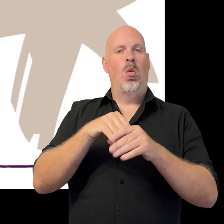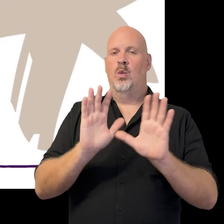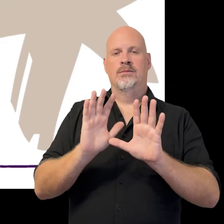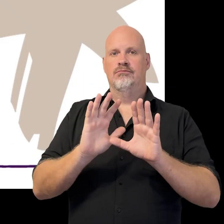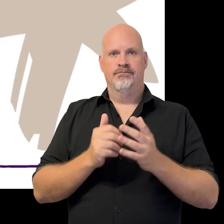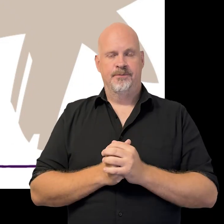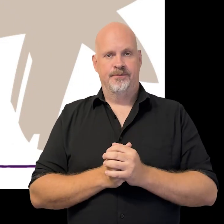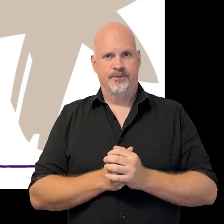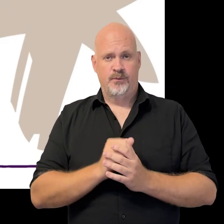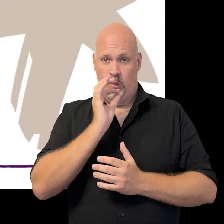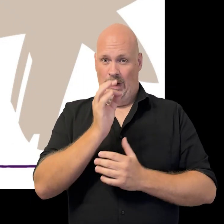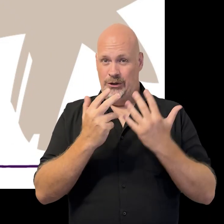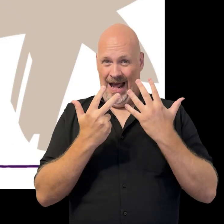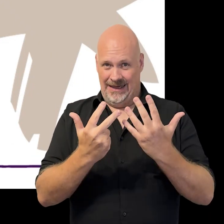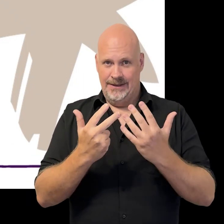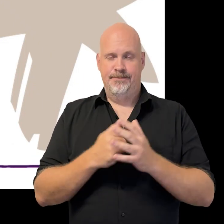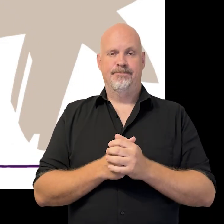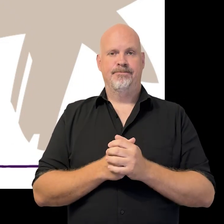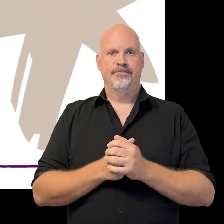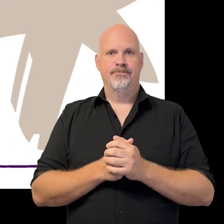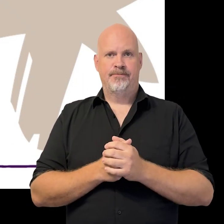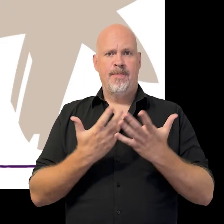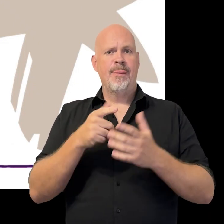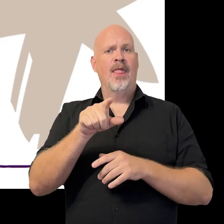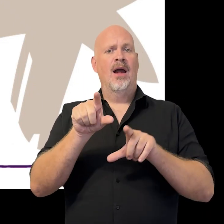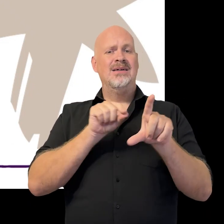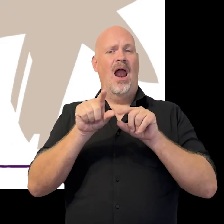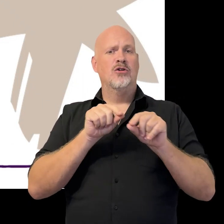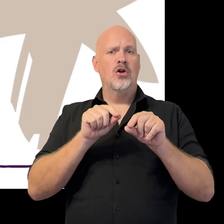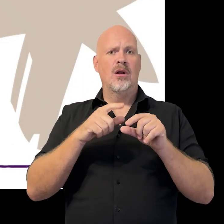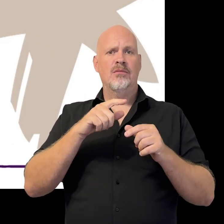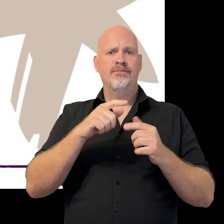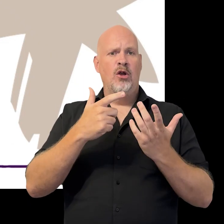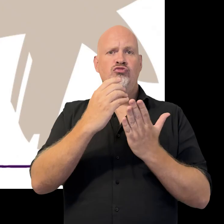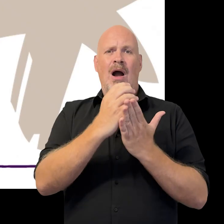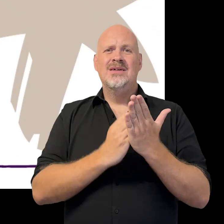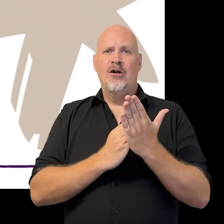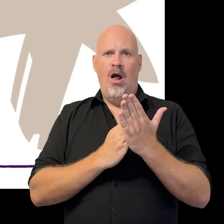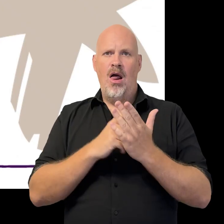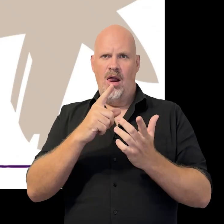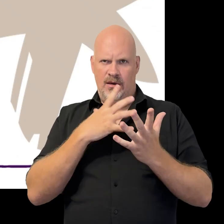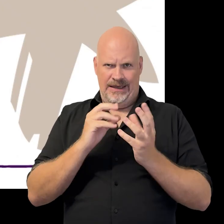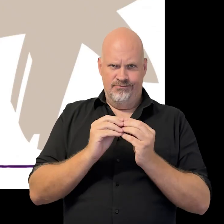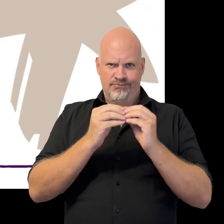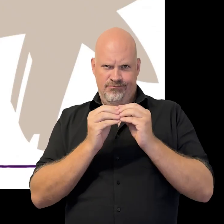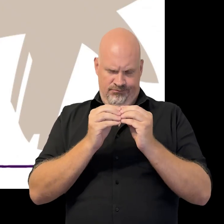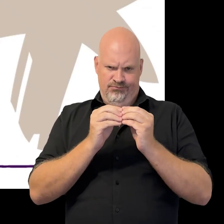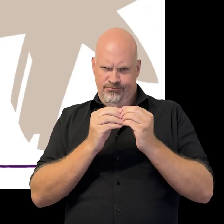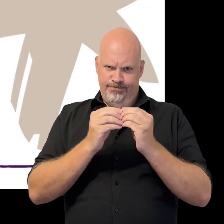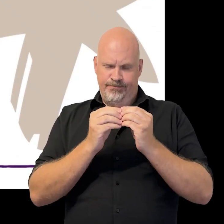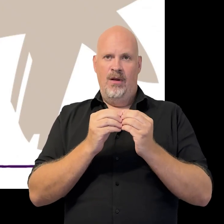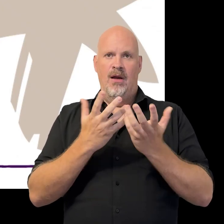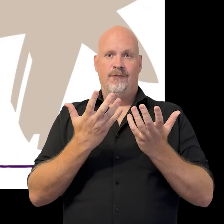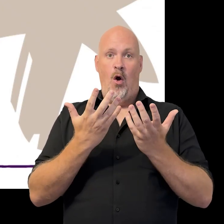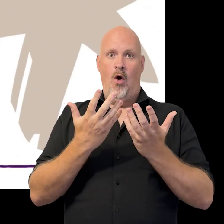there's many different people issues that you might choose to base your research